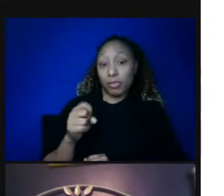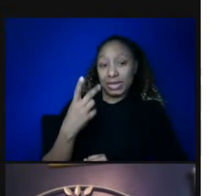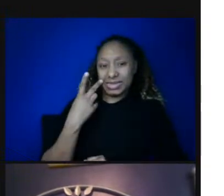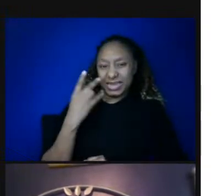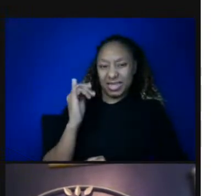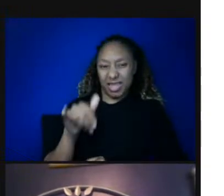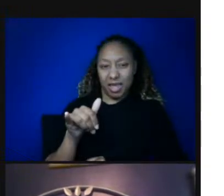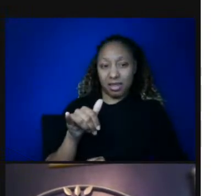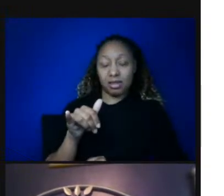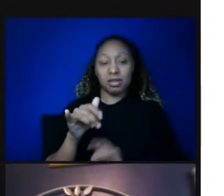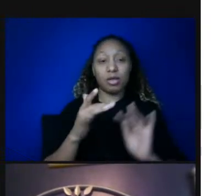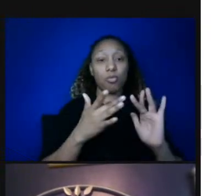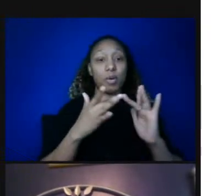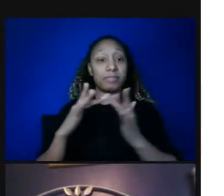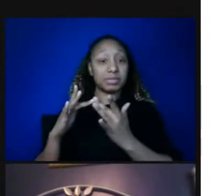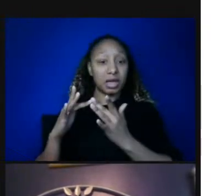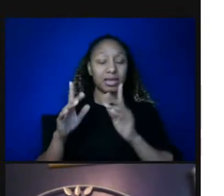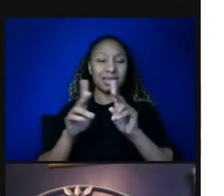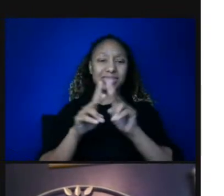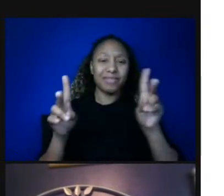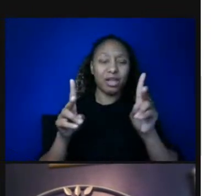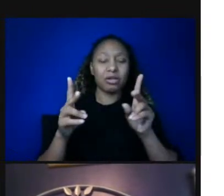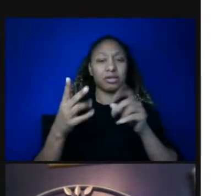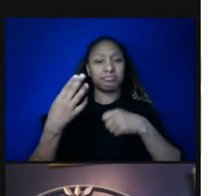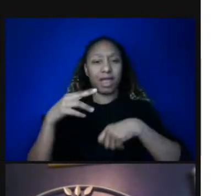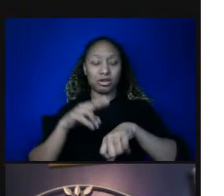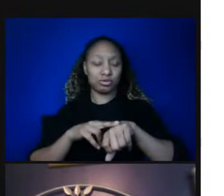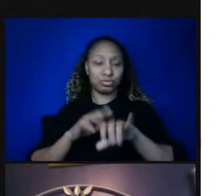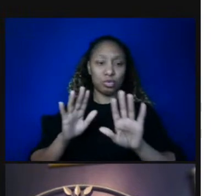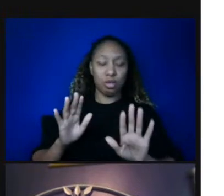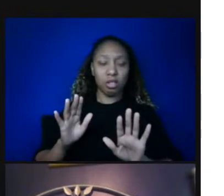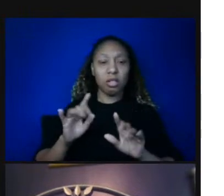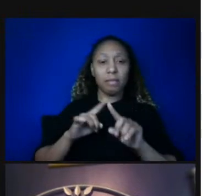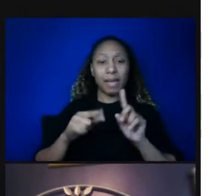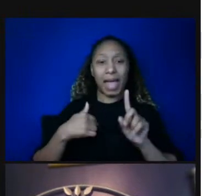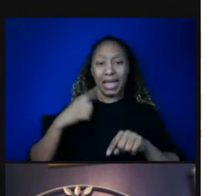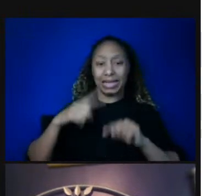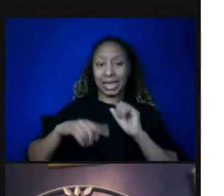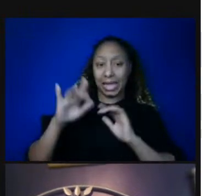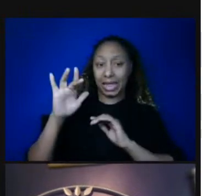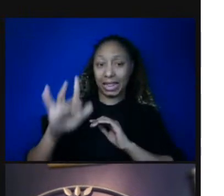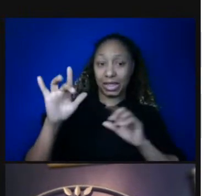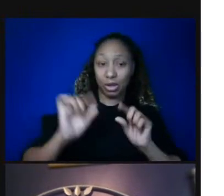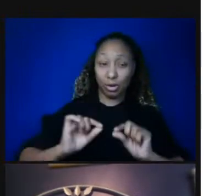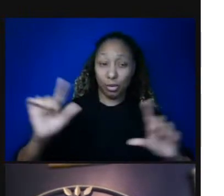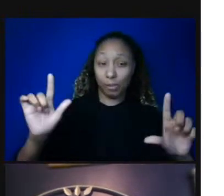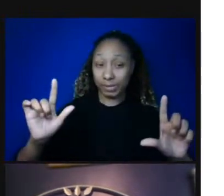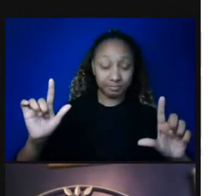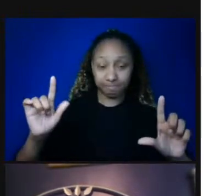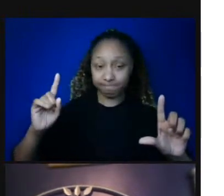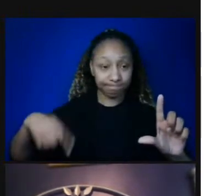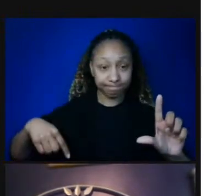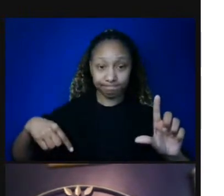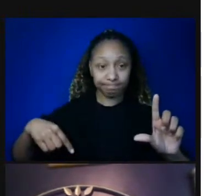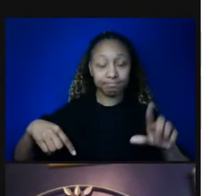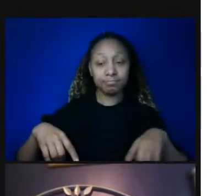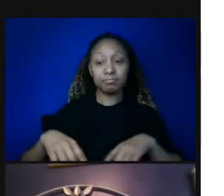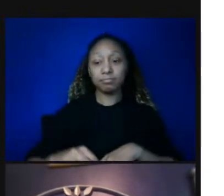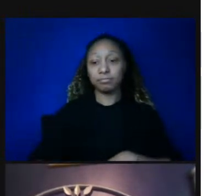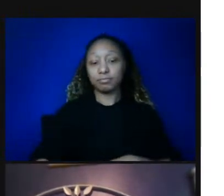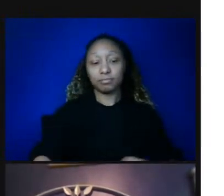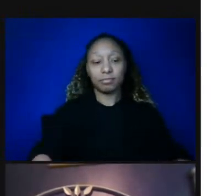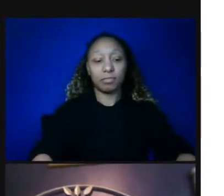website, it's very, very navigational. Unfortunately, I'm not able to click onto there. I'm